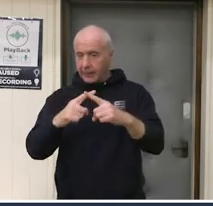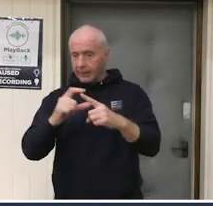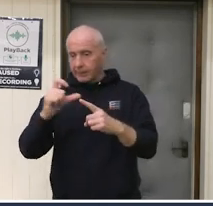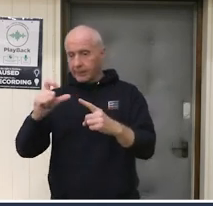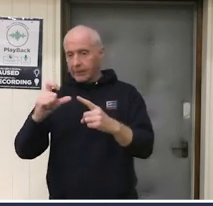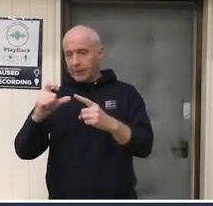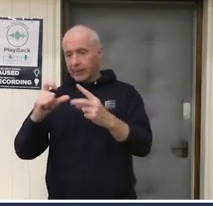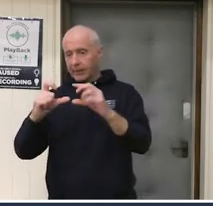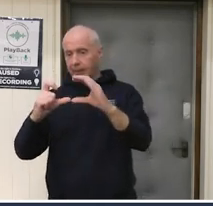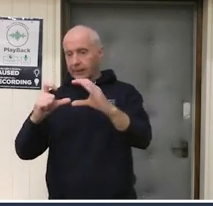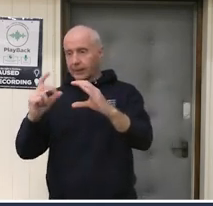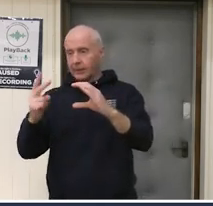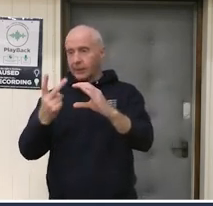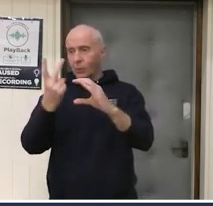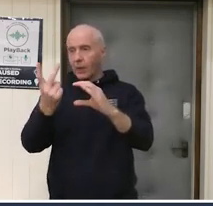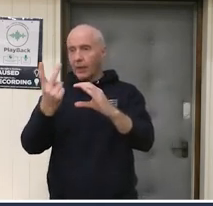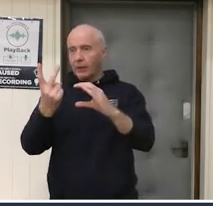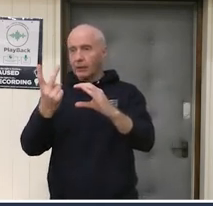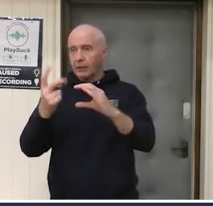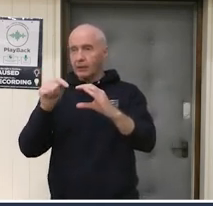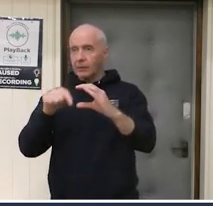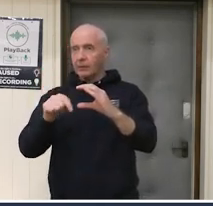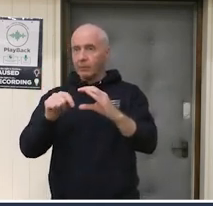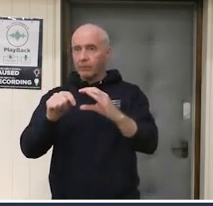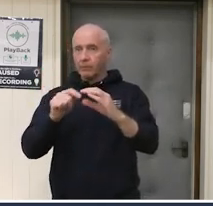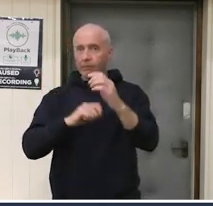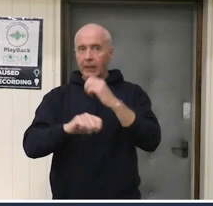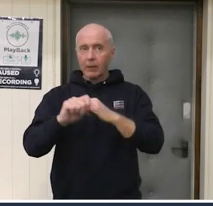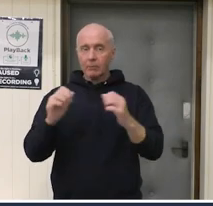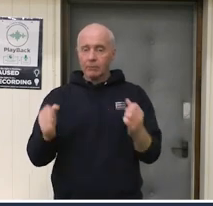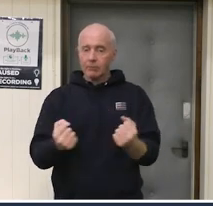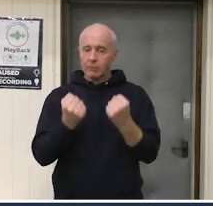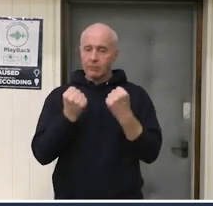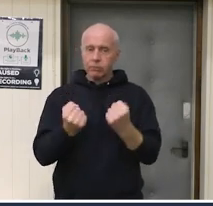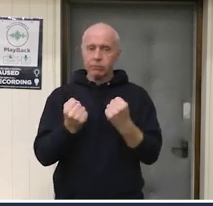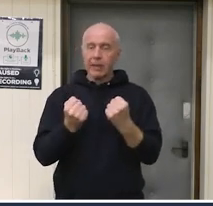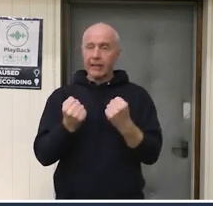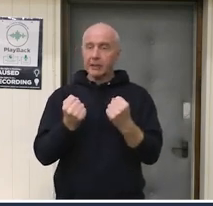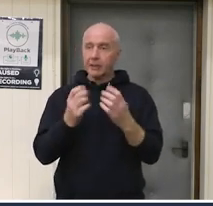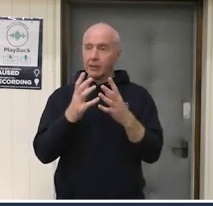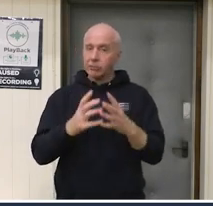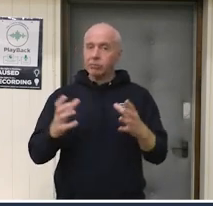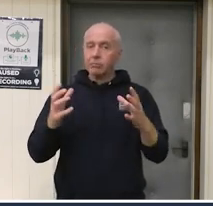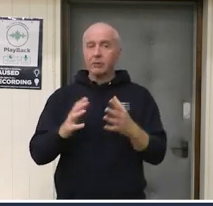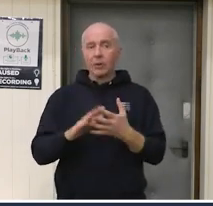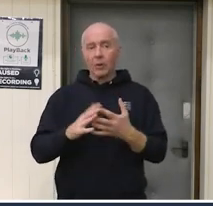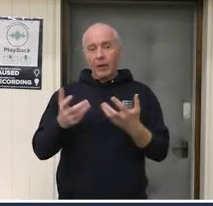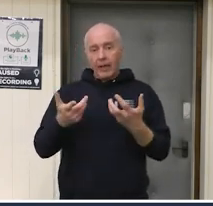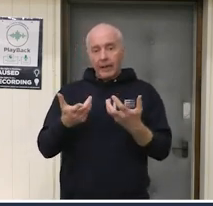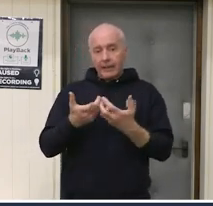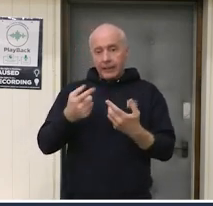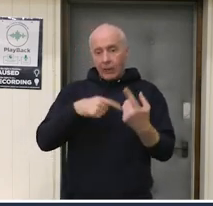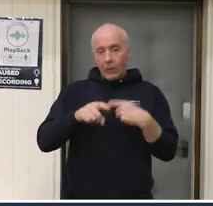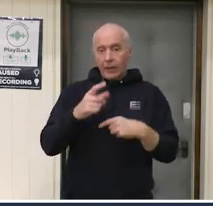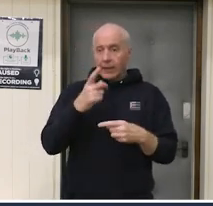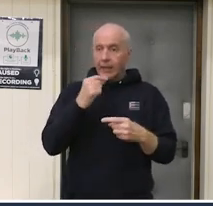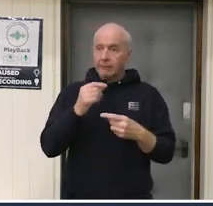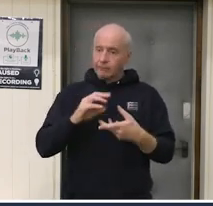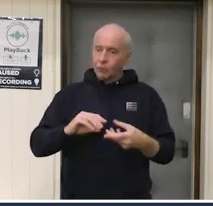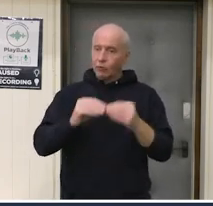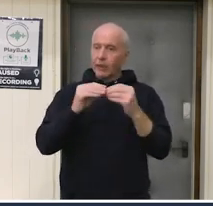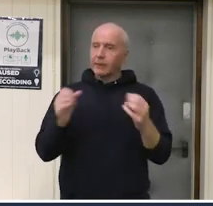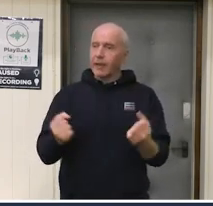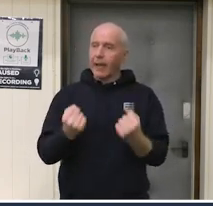squared, you get huge amounts of energy, right? So that's how we get so much energy. That's how it's so efficient